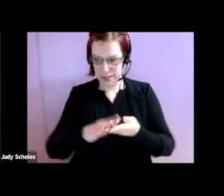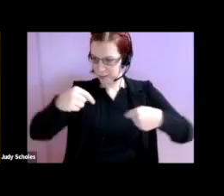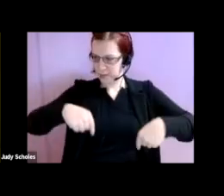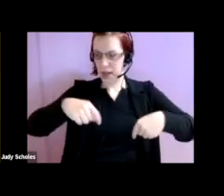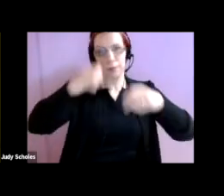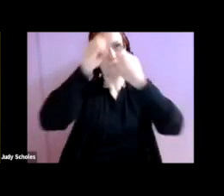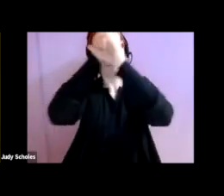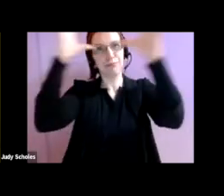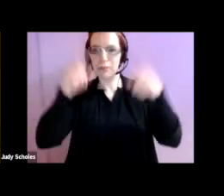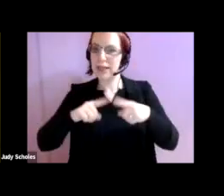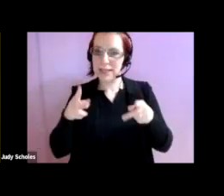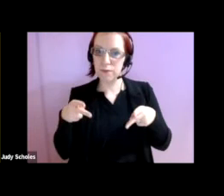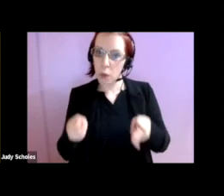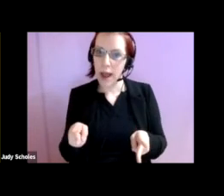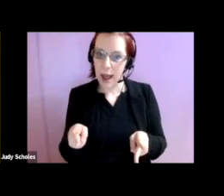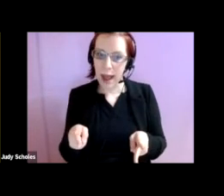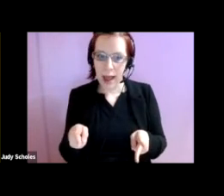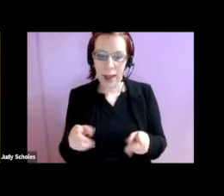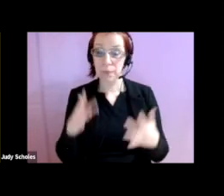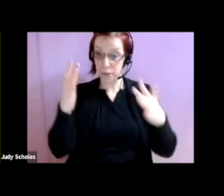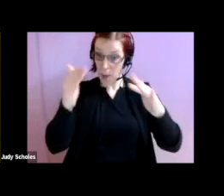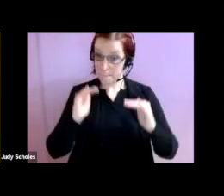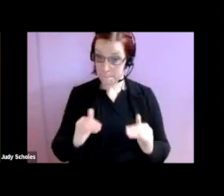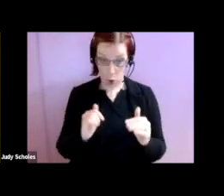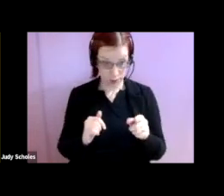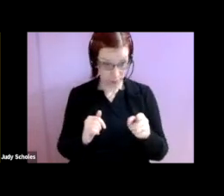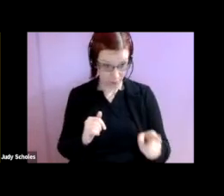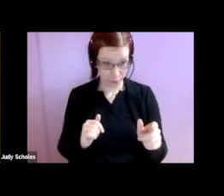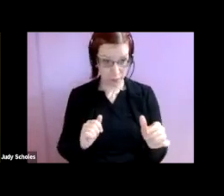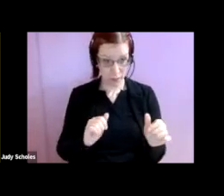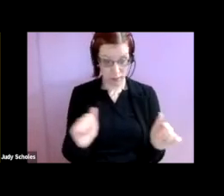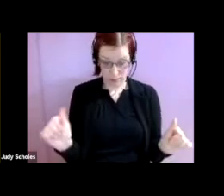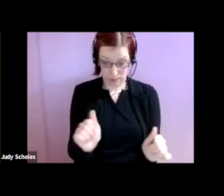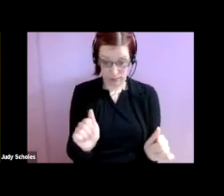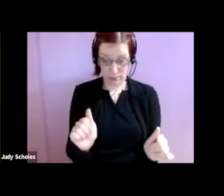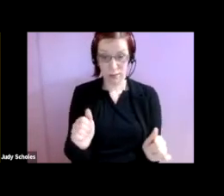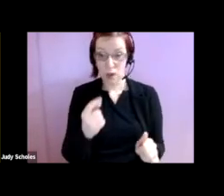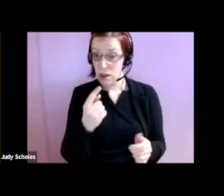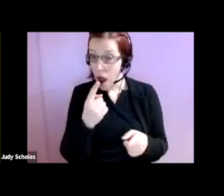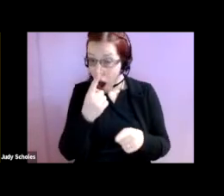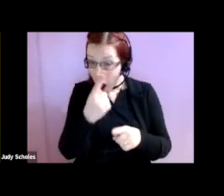If you look at the scale along the bottom here, this was over in half a second. And from here to here is half a second. The